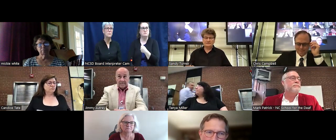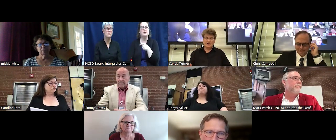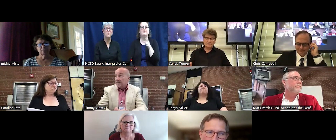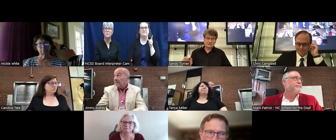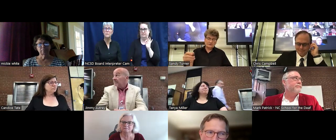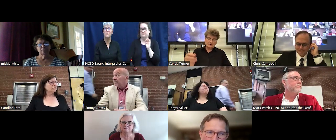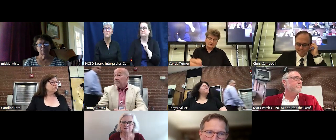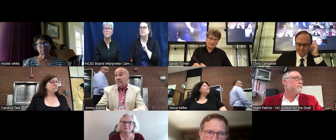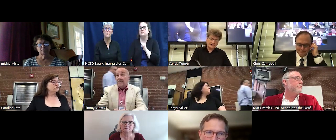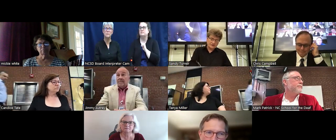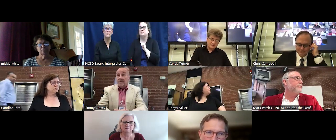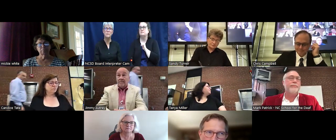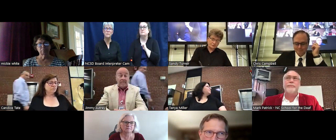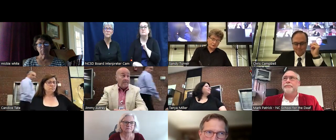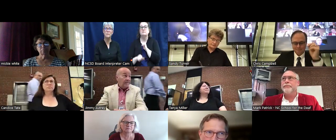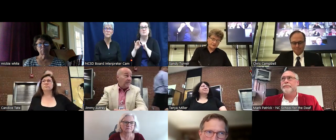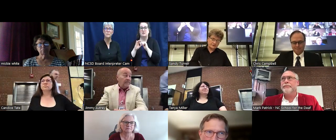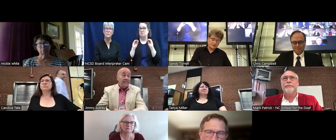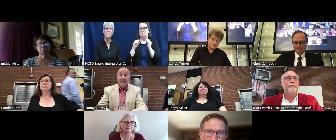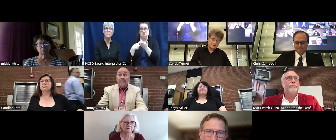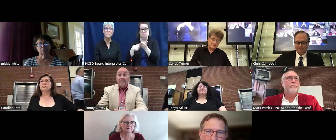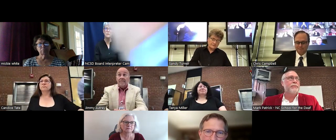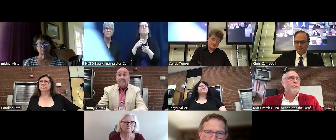If not, the agenda is approved.